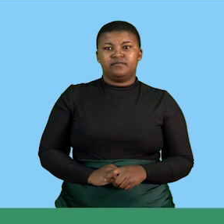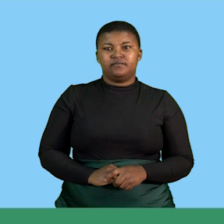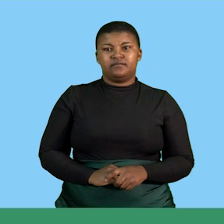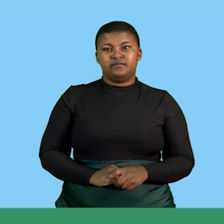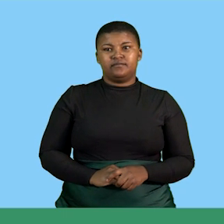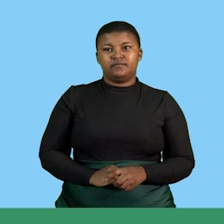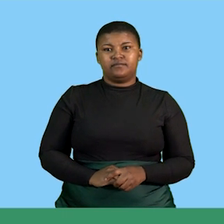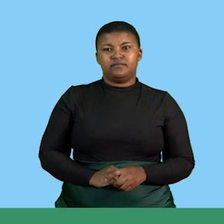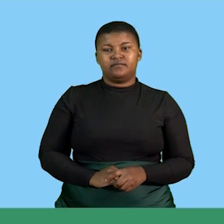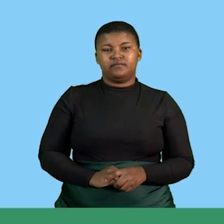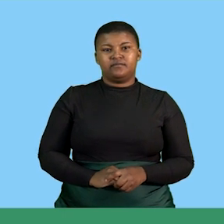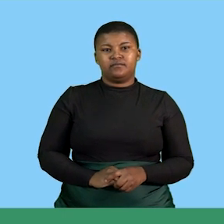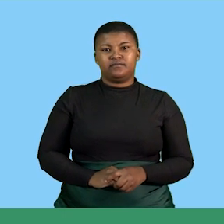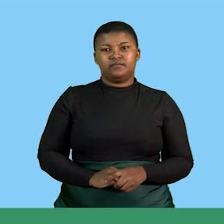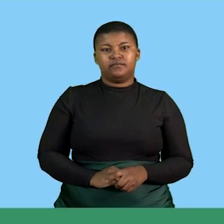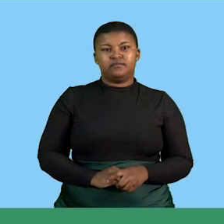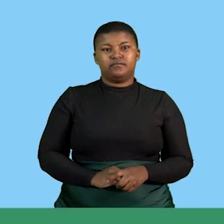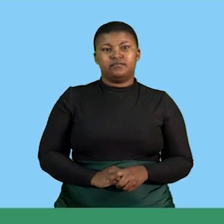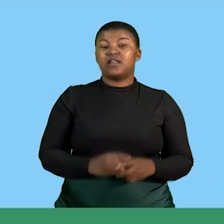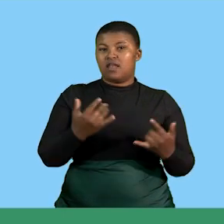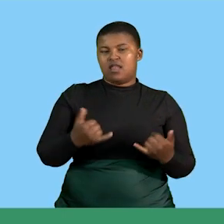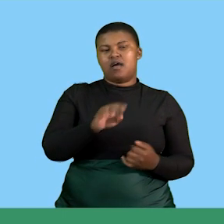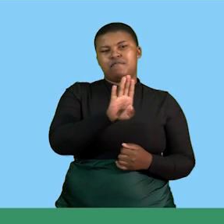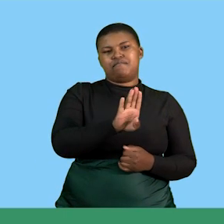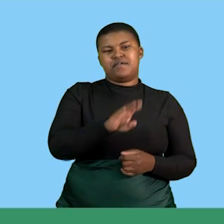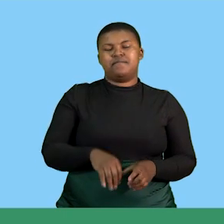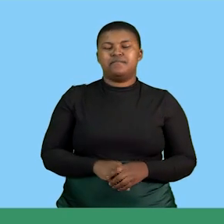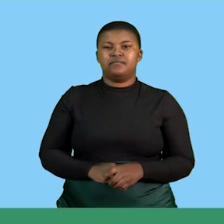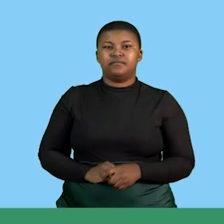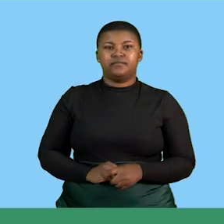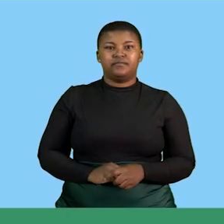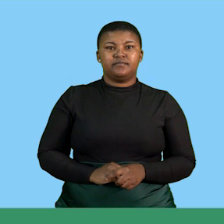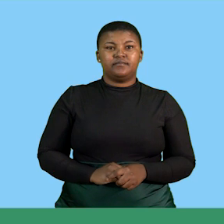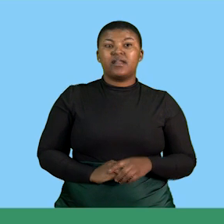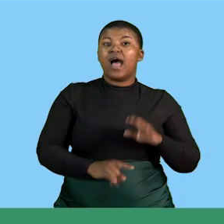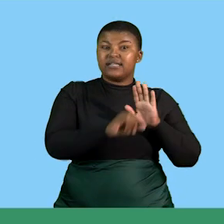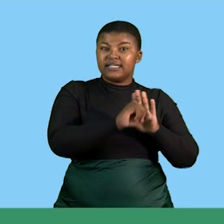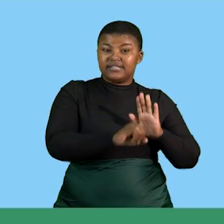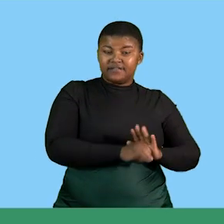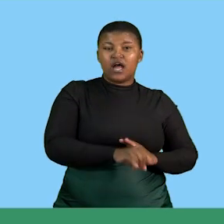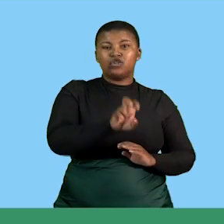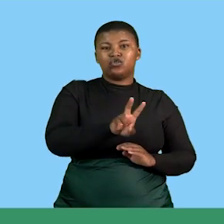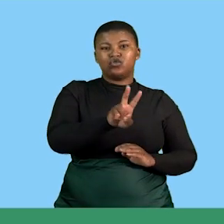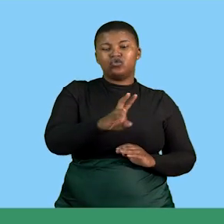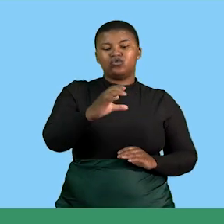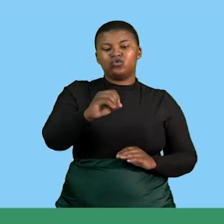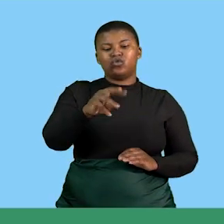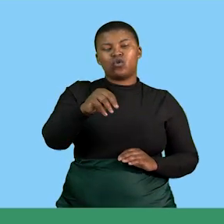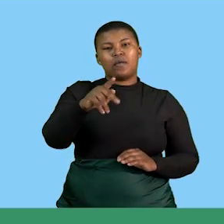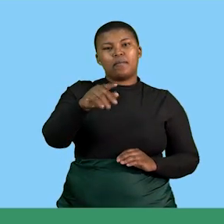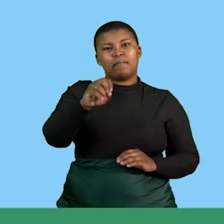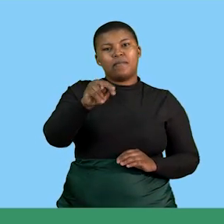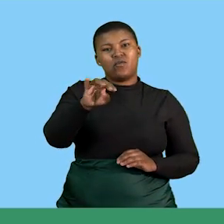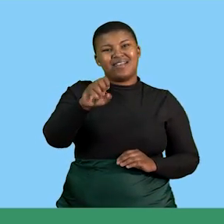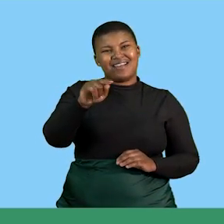environment. Okay, so now we can move on to question B. Identify two components, so only two